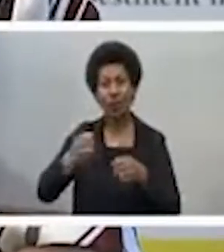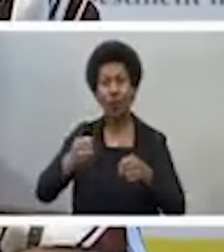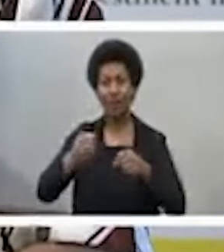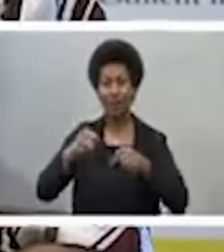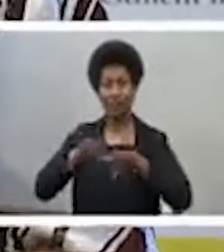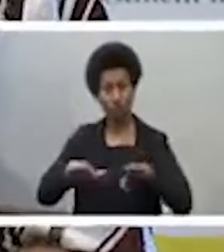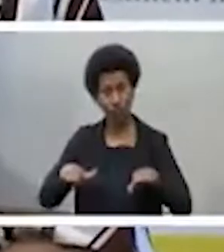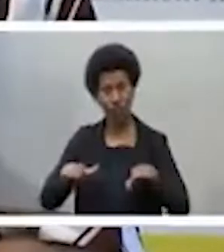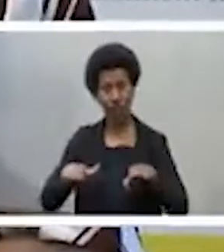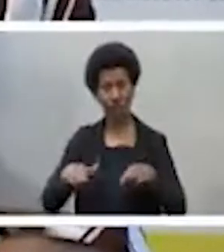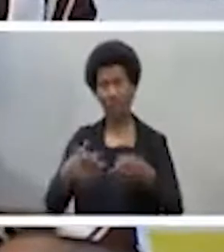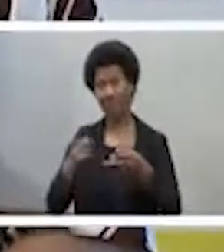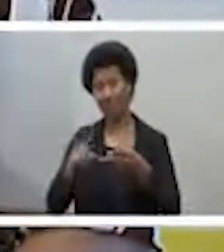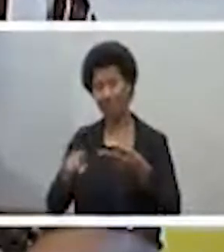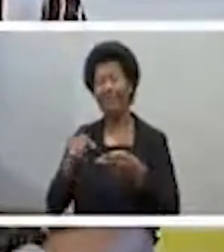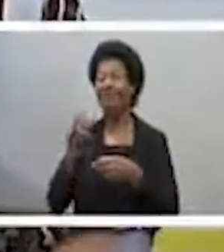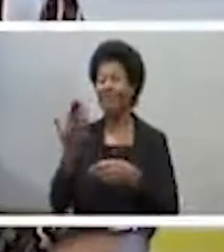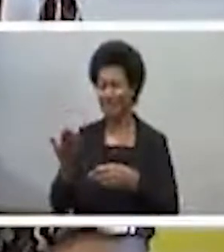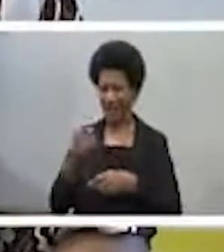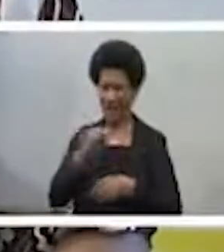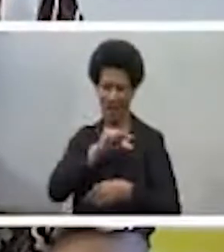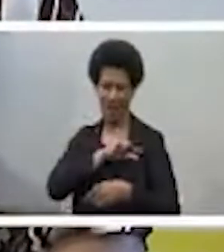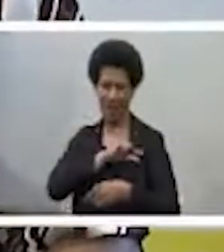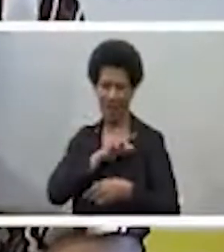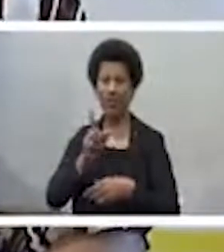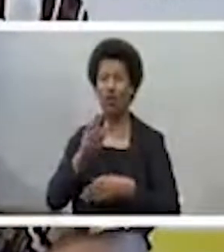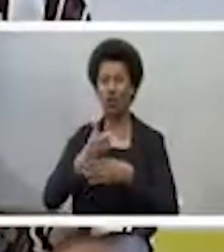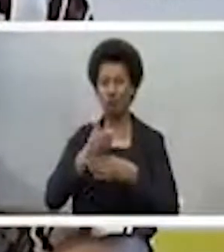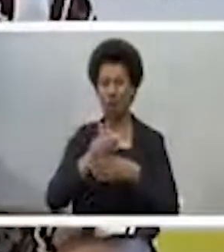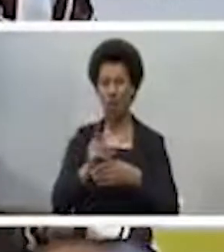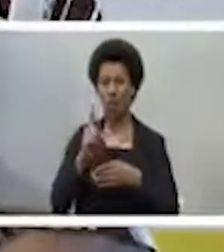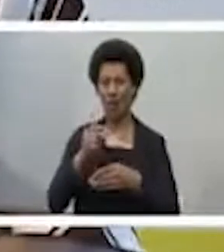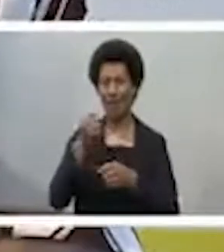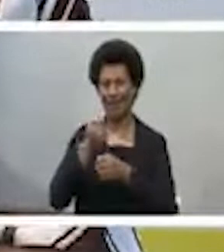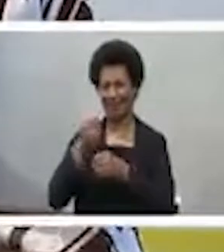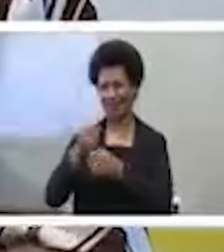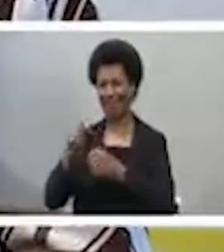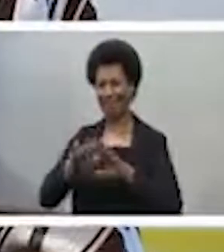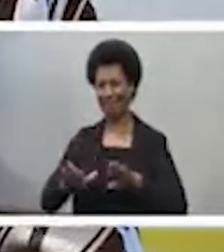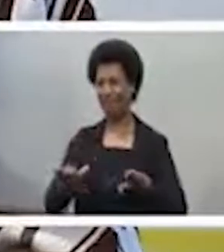great-grandfather. So I guess you could say I qualify for the job. Thank you very much.